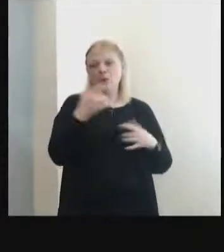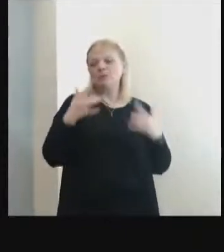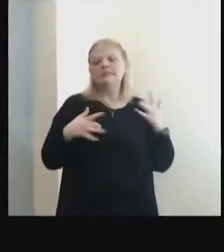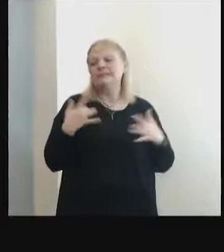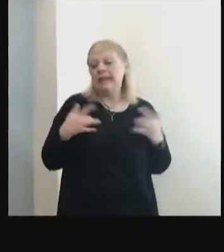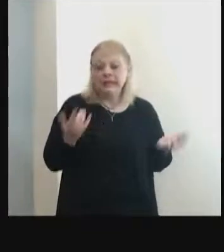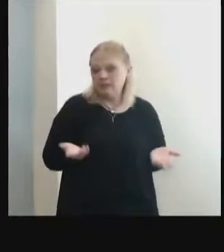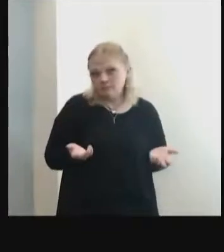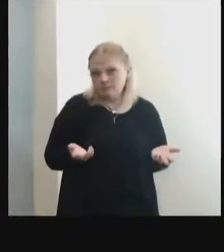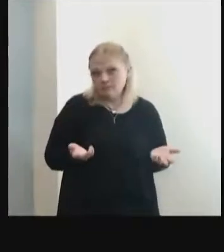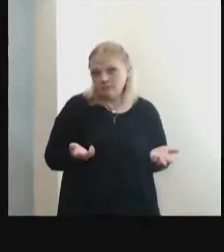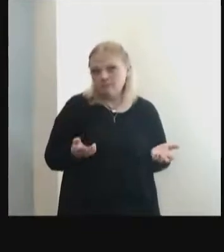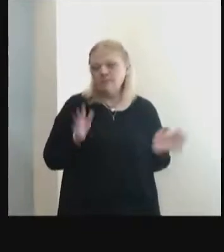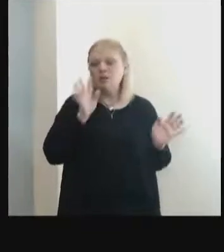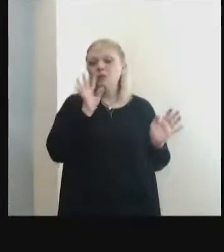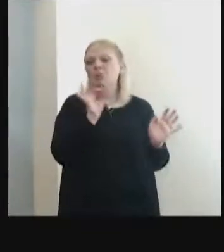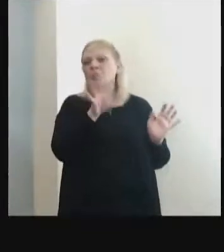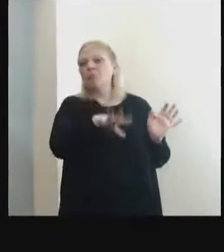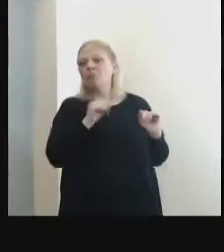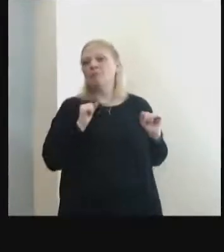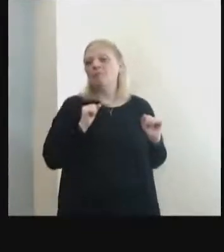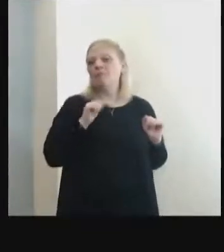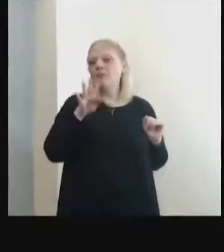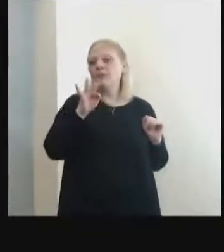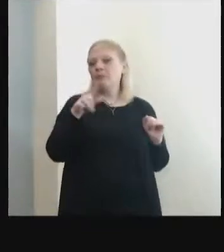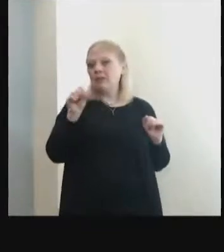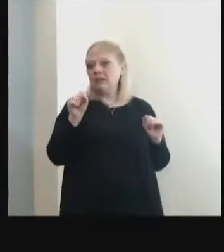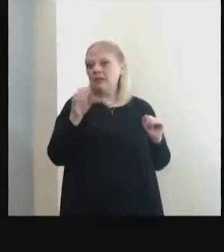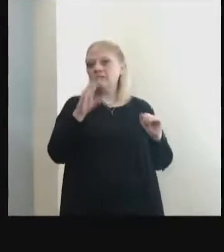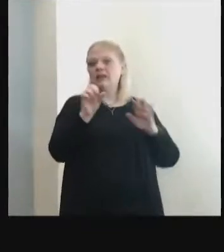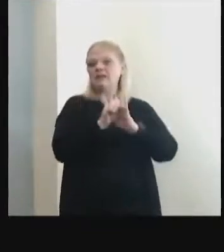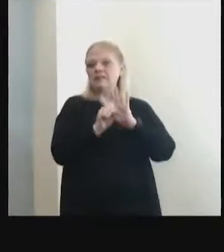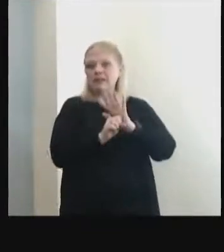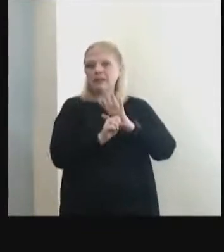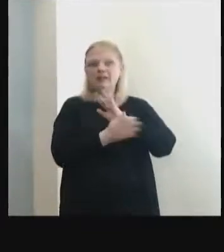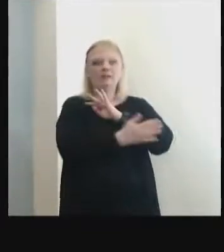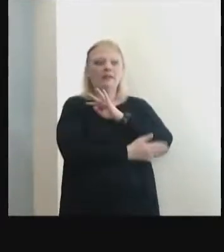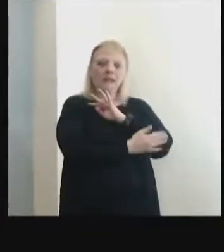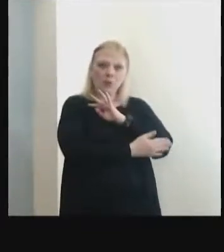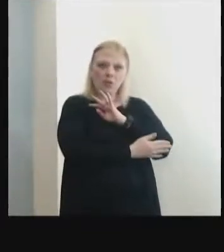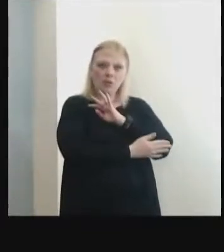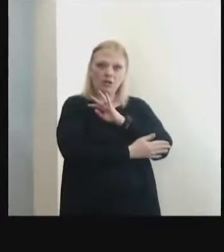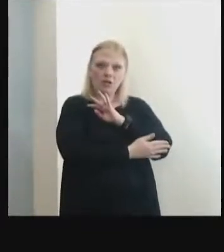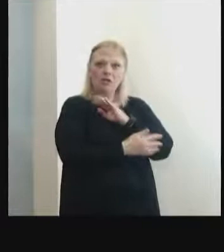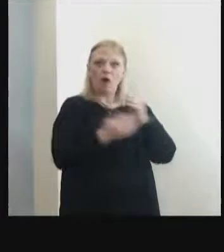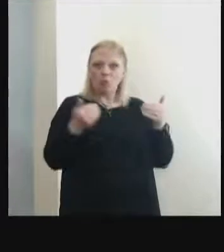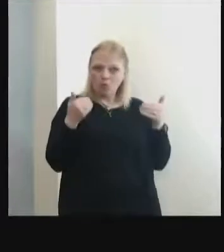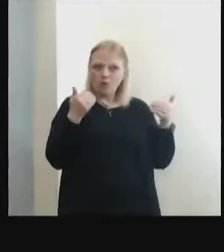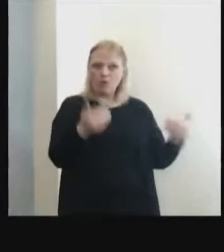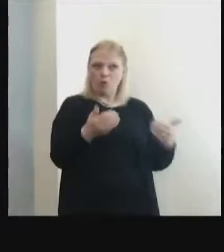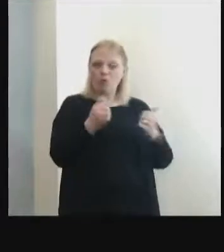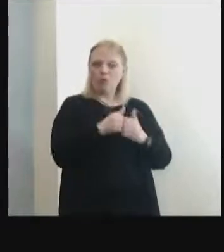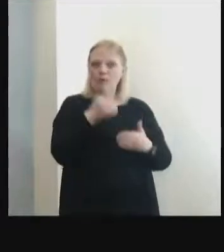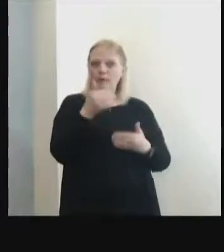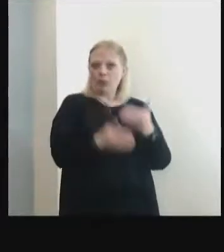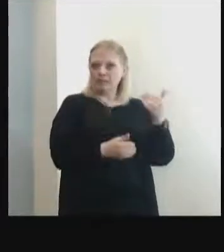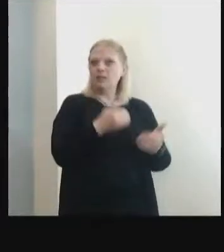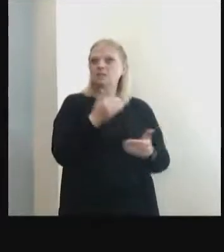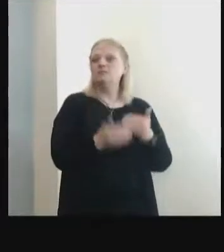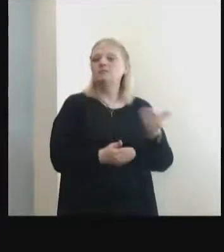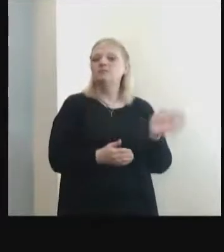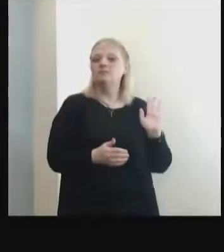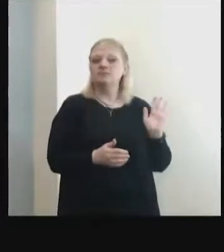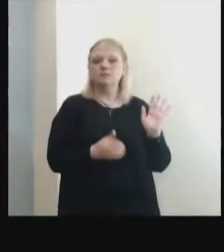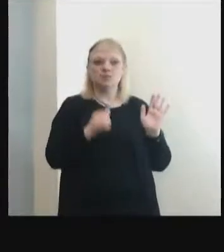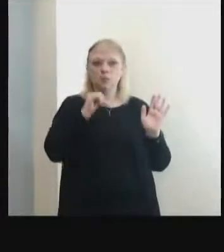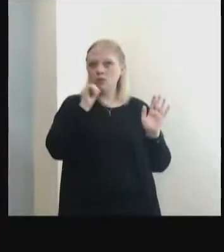stuff, but I'll just leave it that the Bills and the state and the county are moving forward with the process. We are not